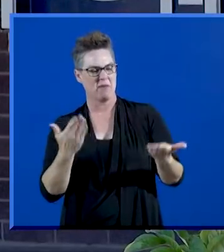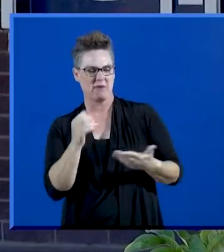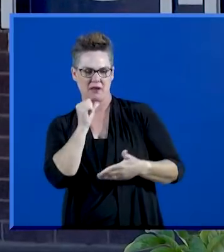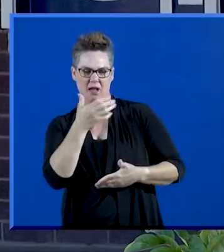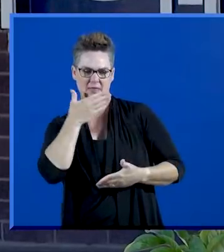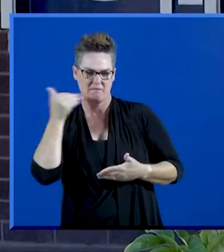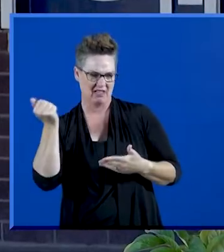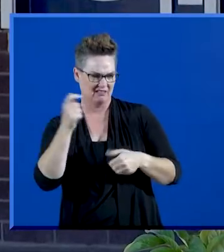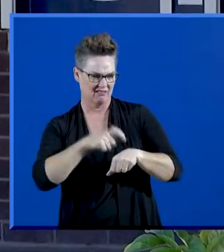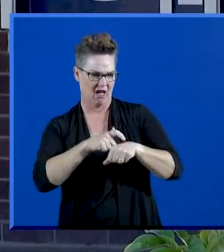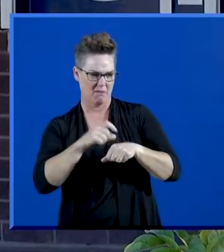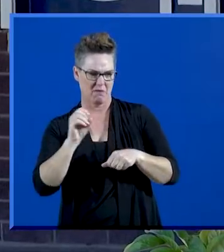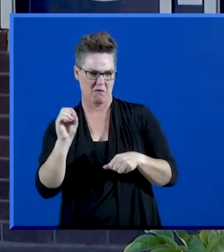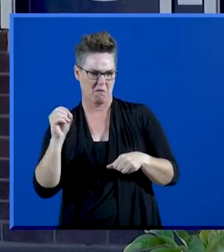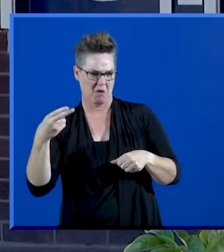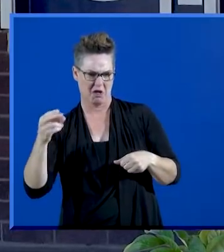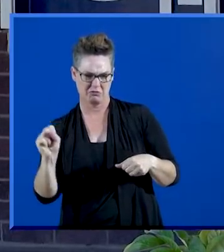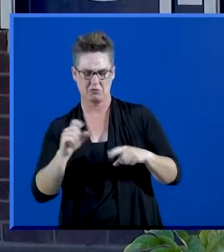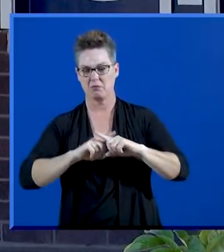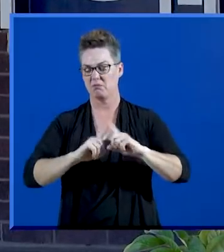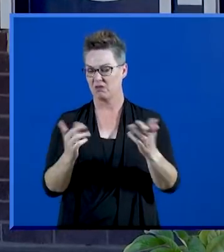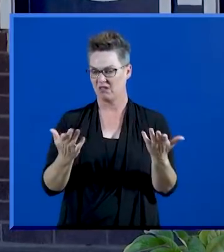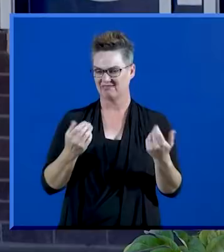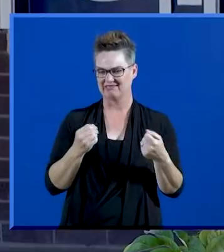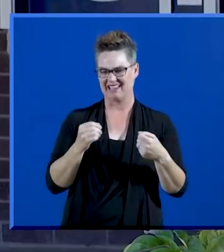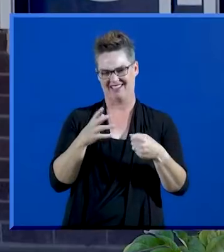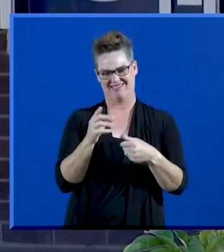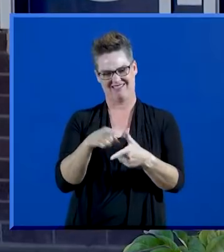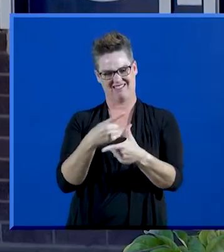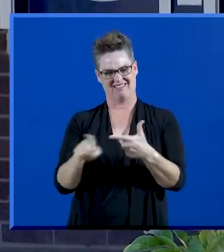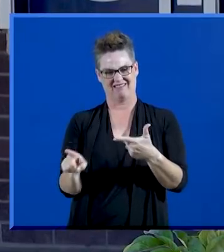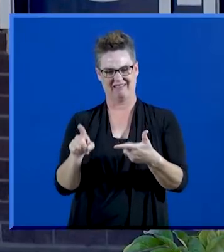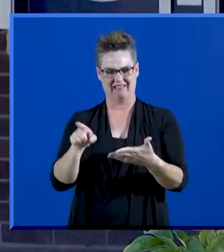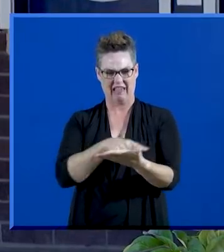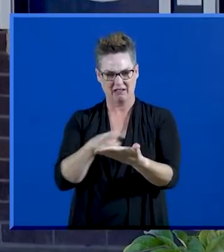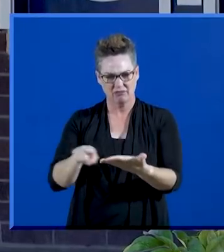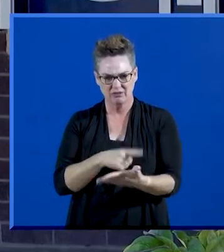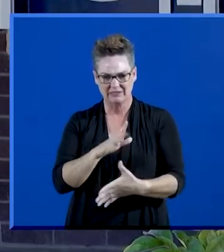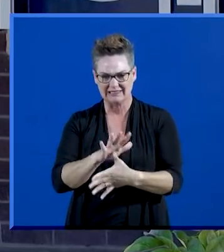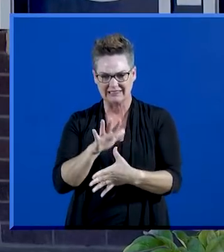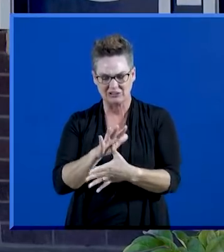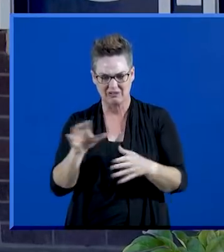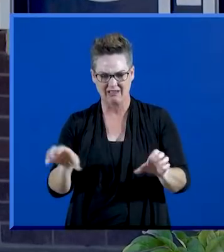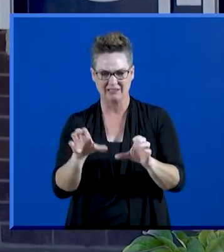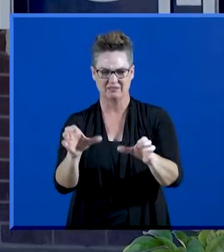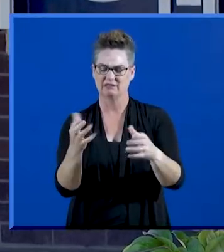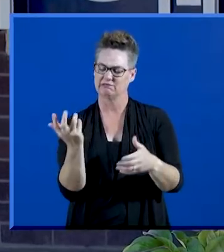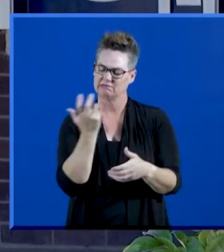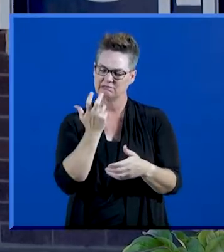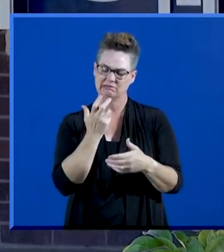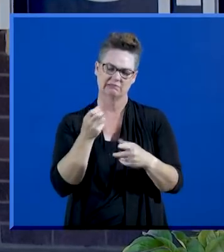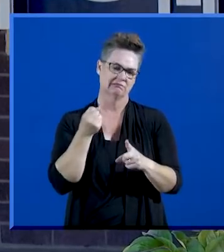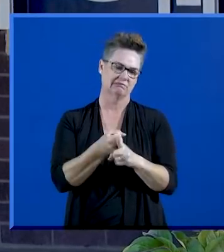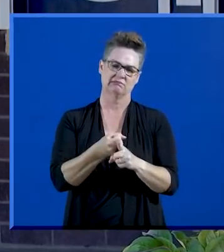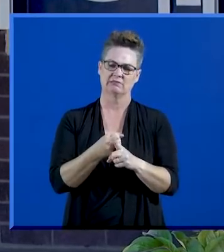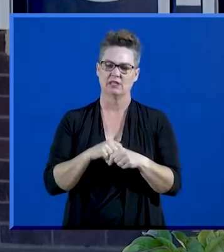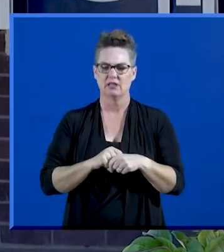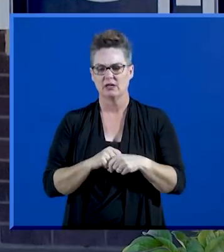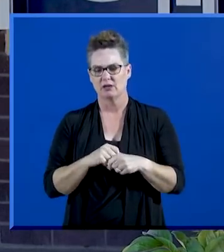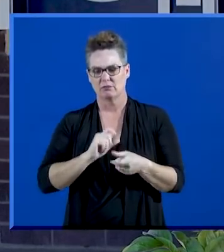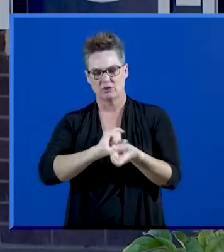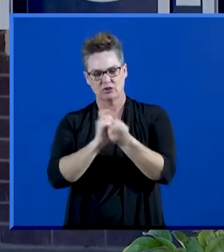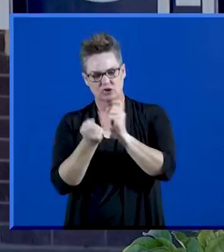best time at Oakmont, and the cancellation of senior activities was another painful blow. We hate to see our normal routines changing because we